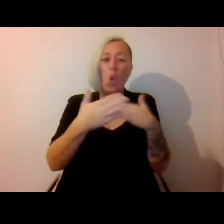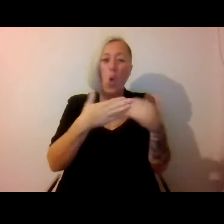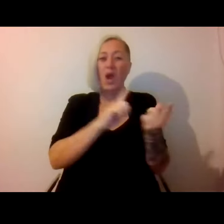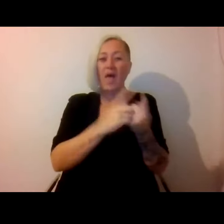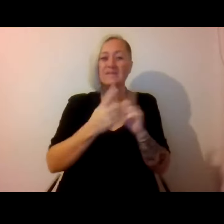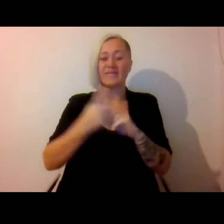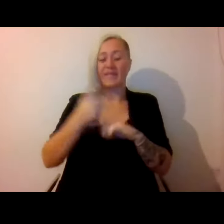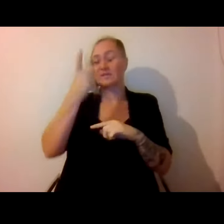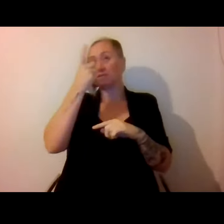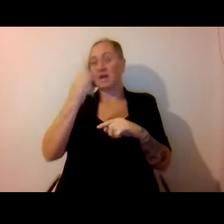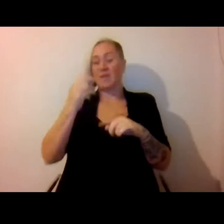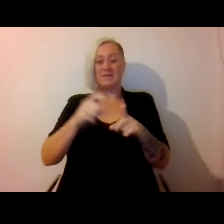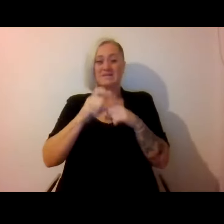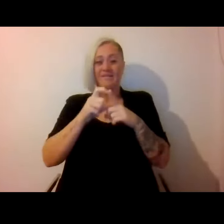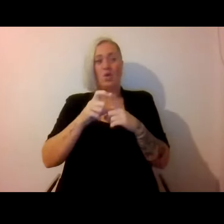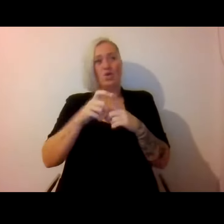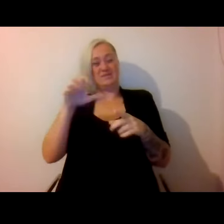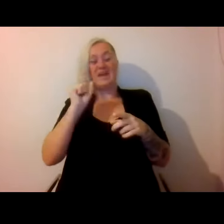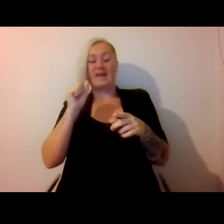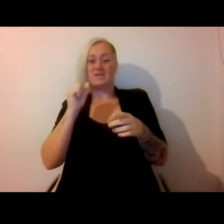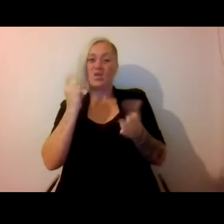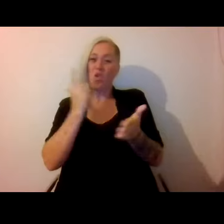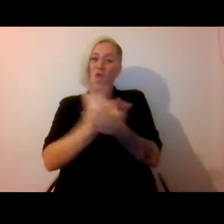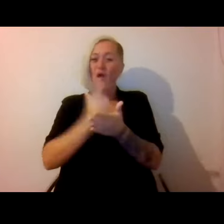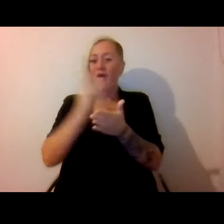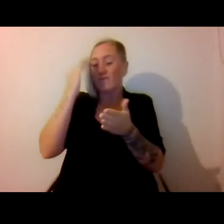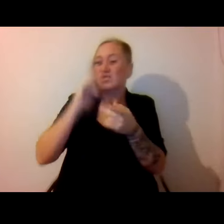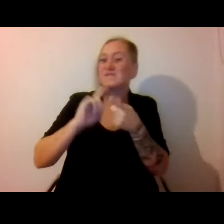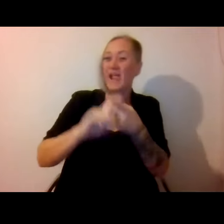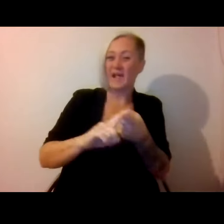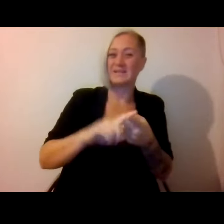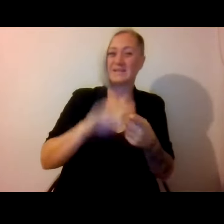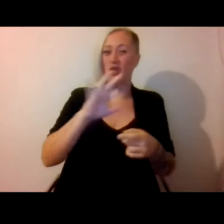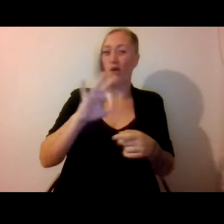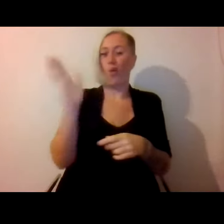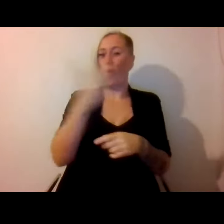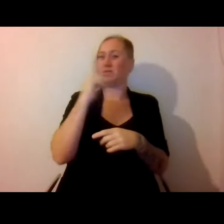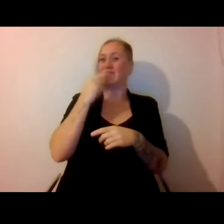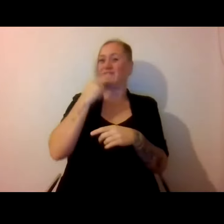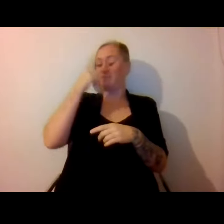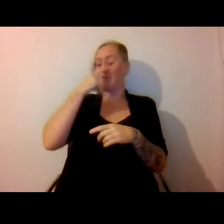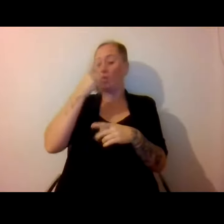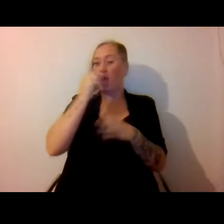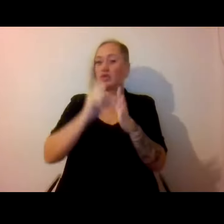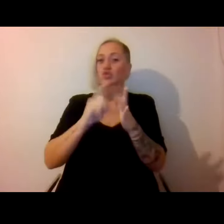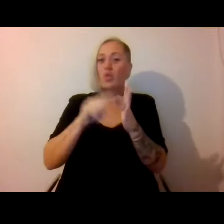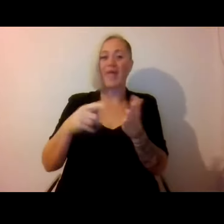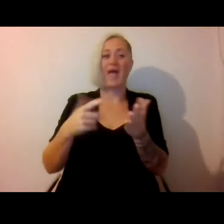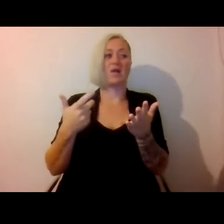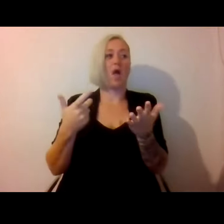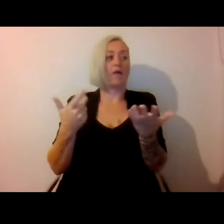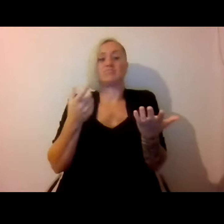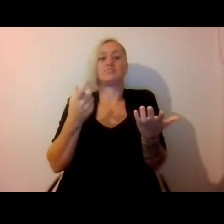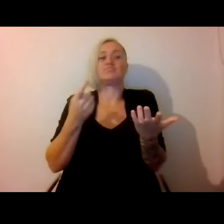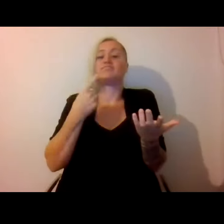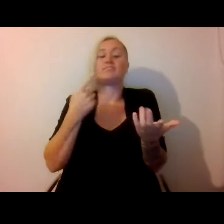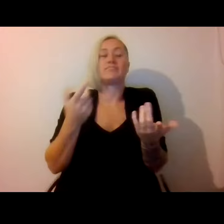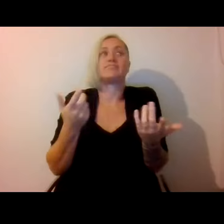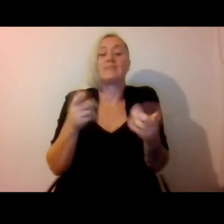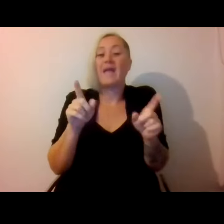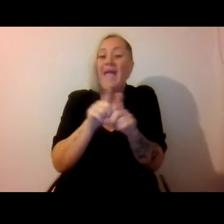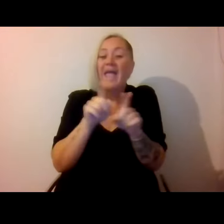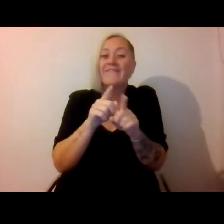not all deaf people are capable of that. And even if you do manage to organise something like an interpreter, there are still other issues in